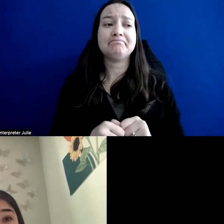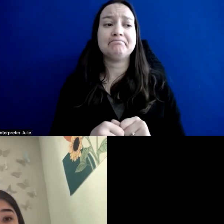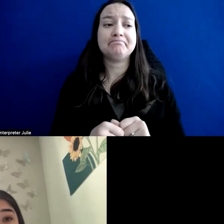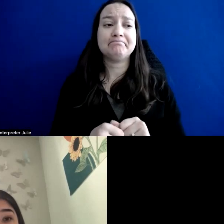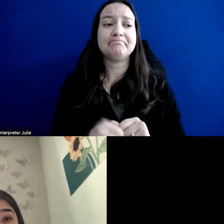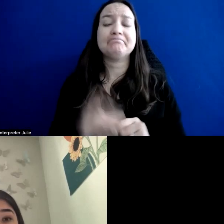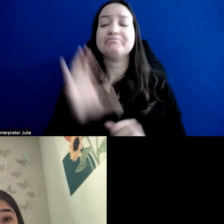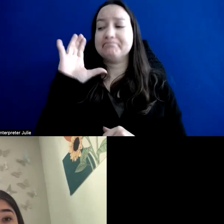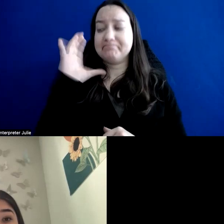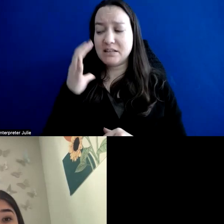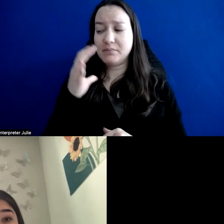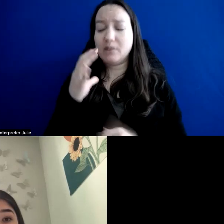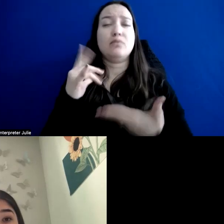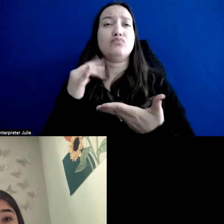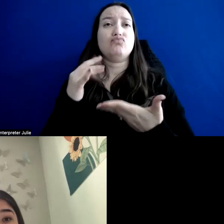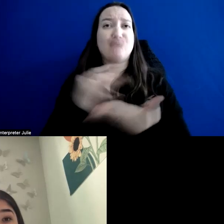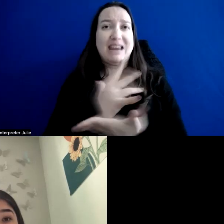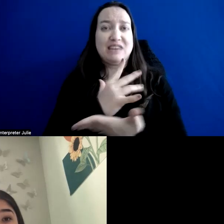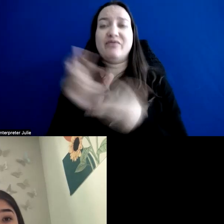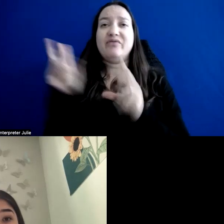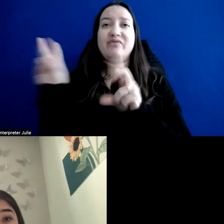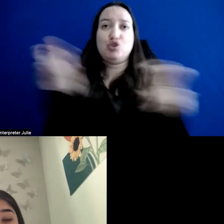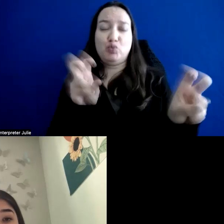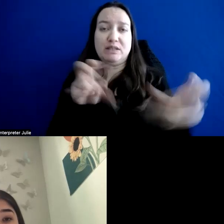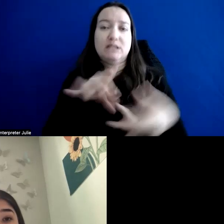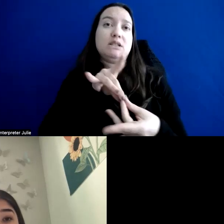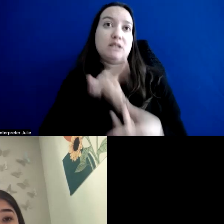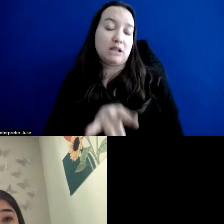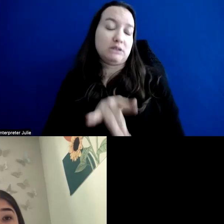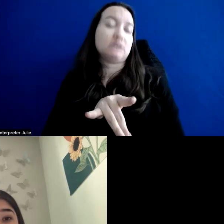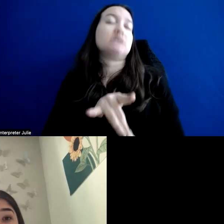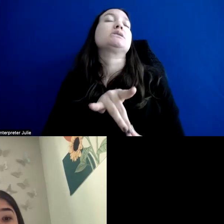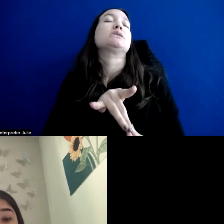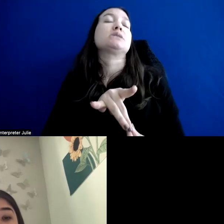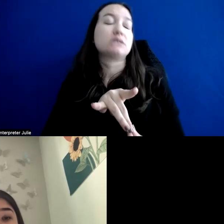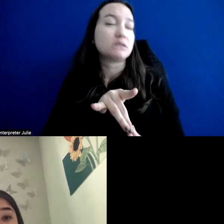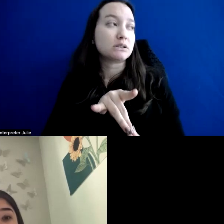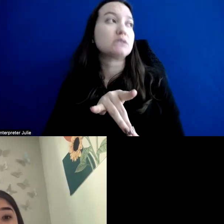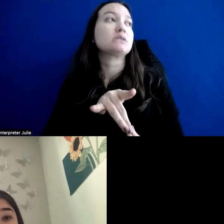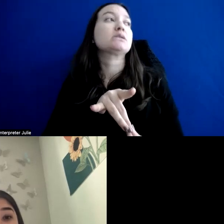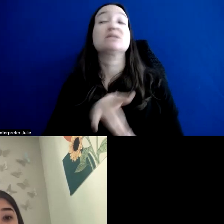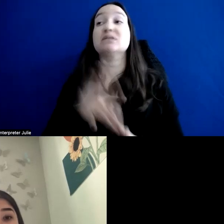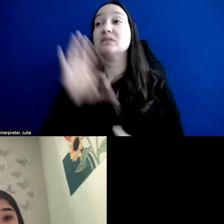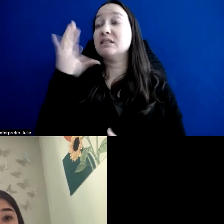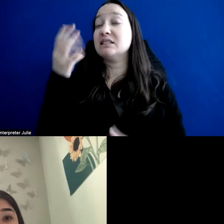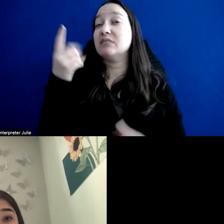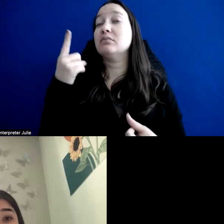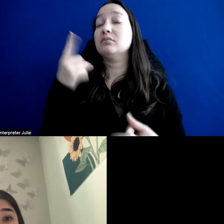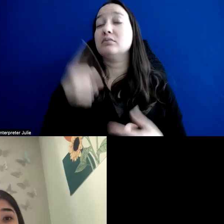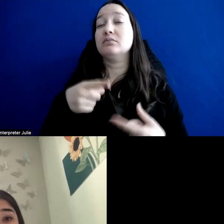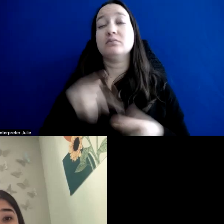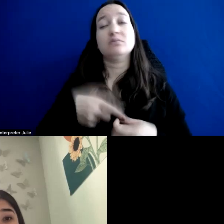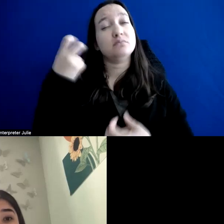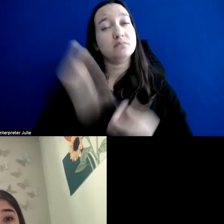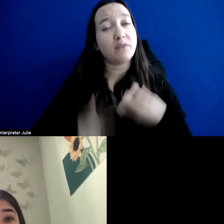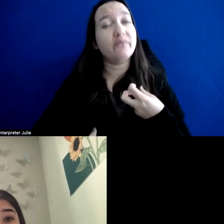a particular range of issues, of alignments, if you will, which have made it rather different to